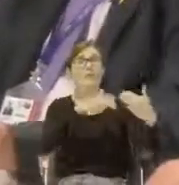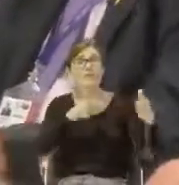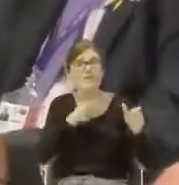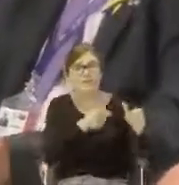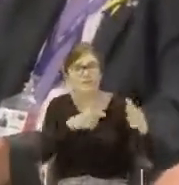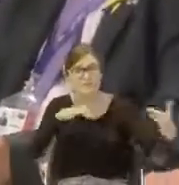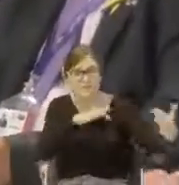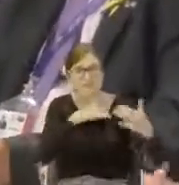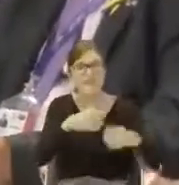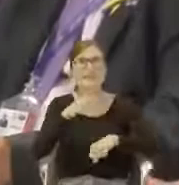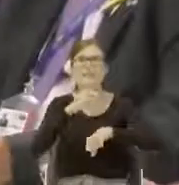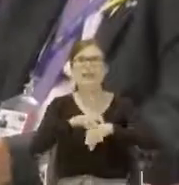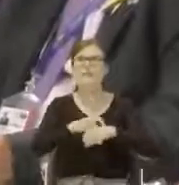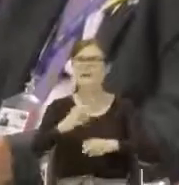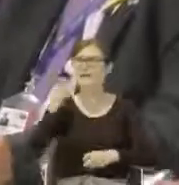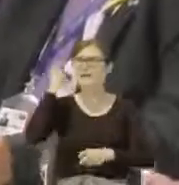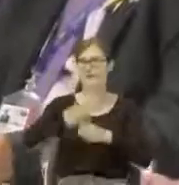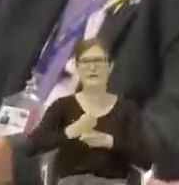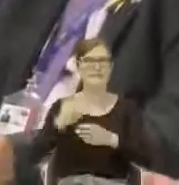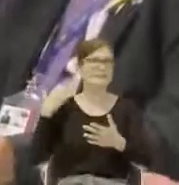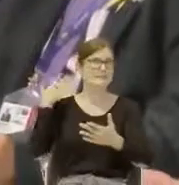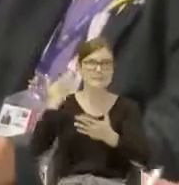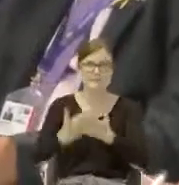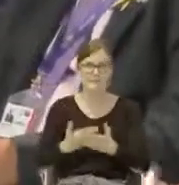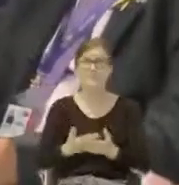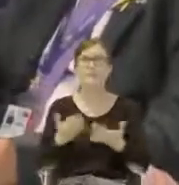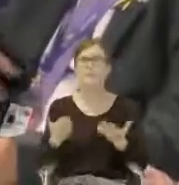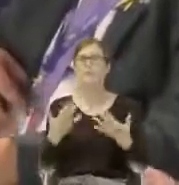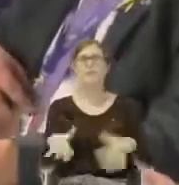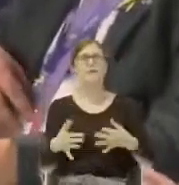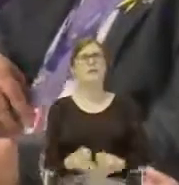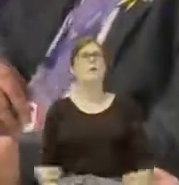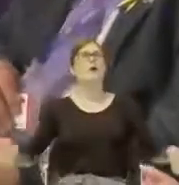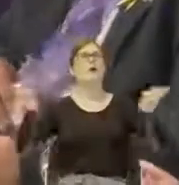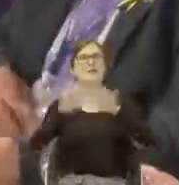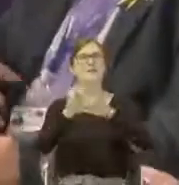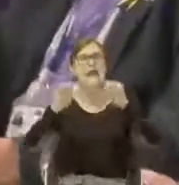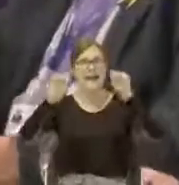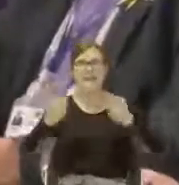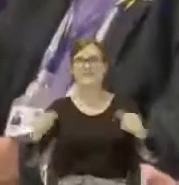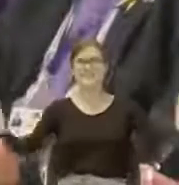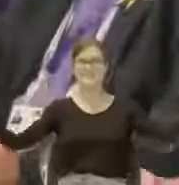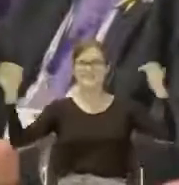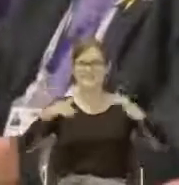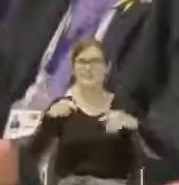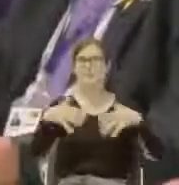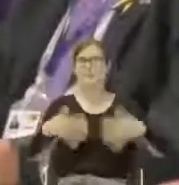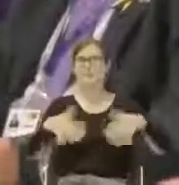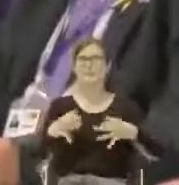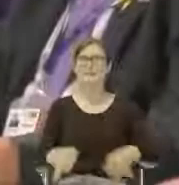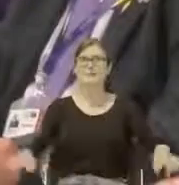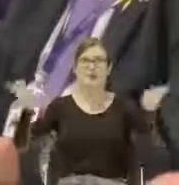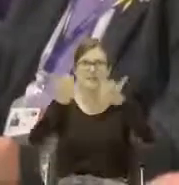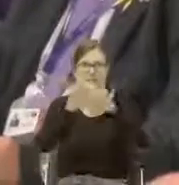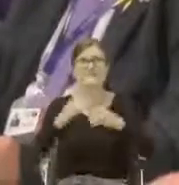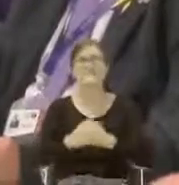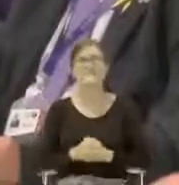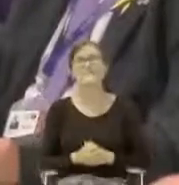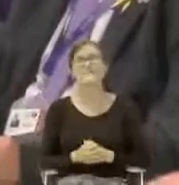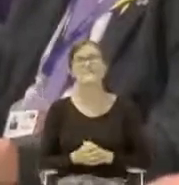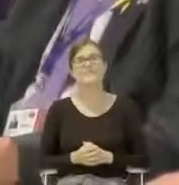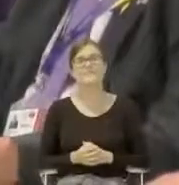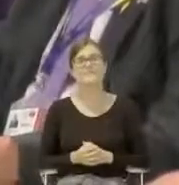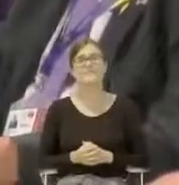is an important message of hope for everyone. And thank you so much for your commitment to make